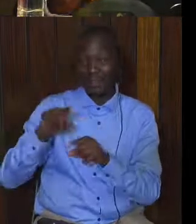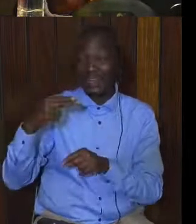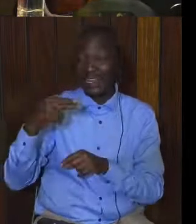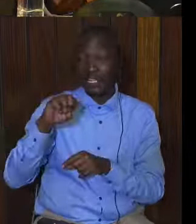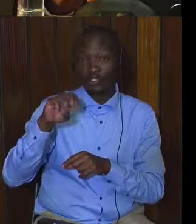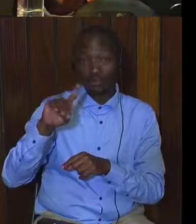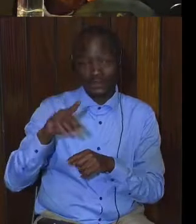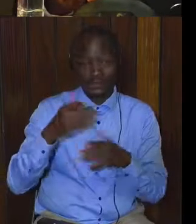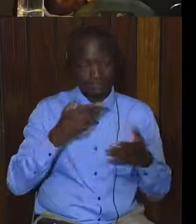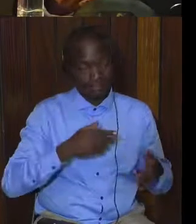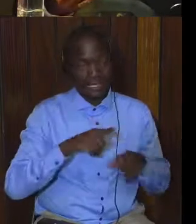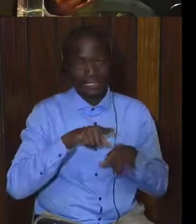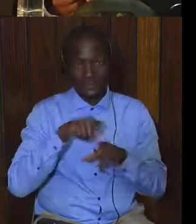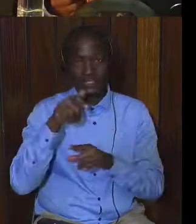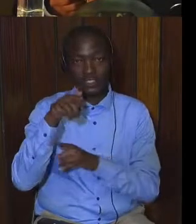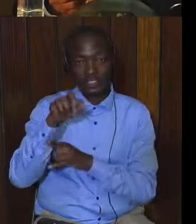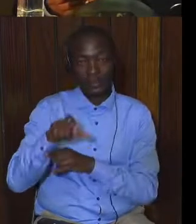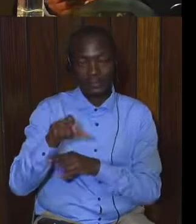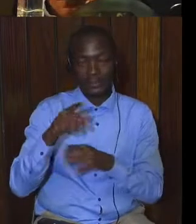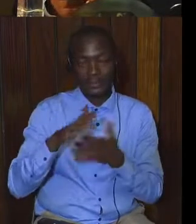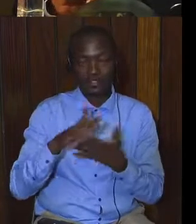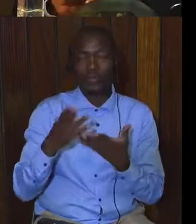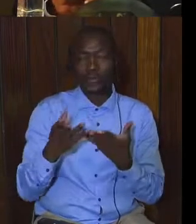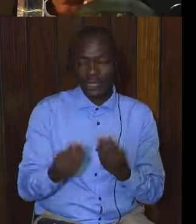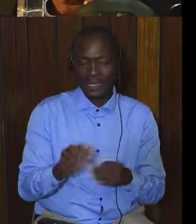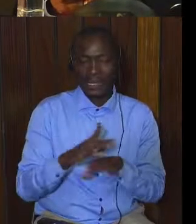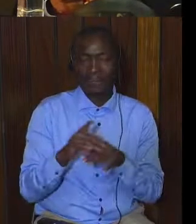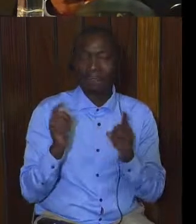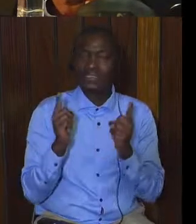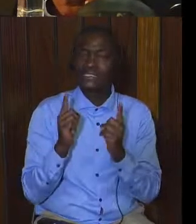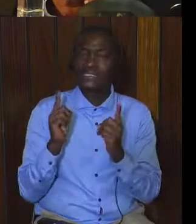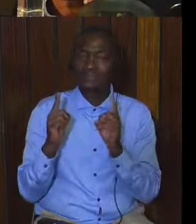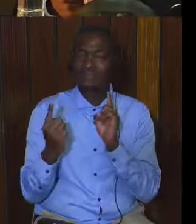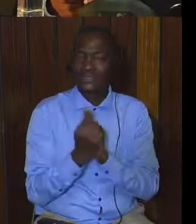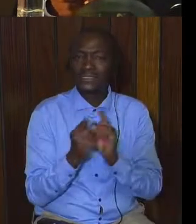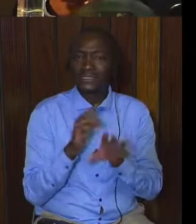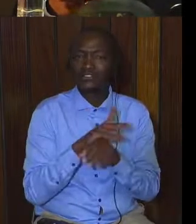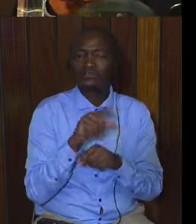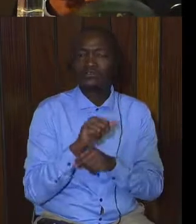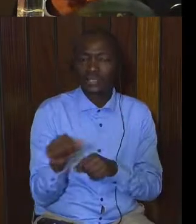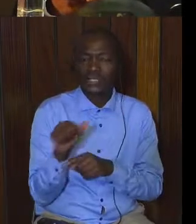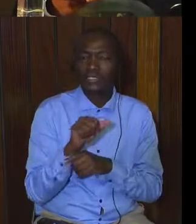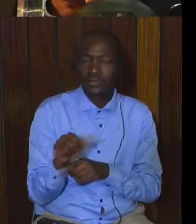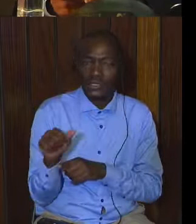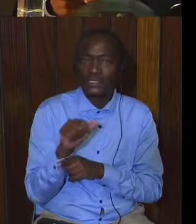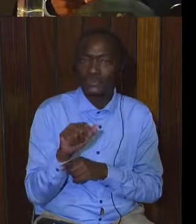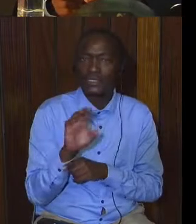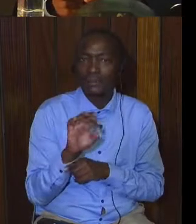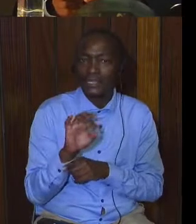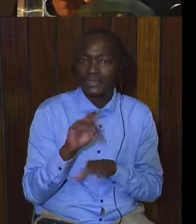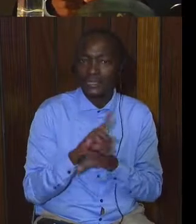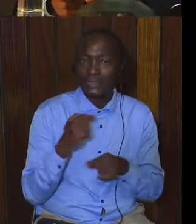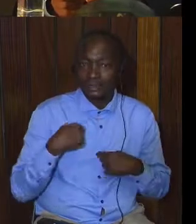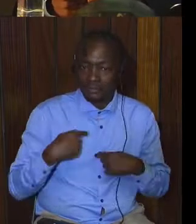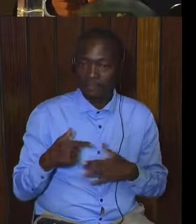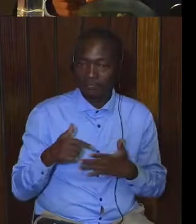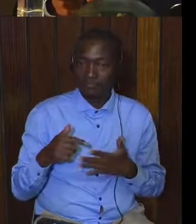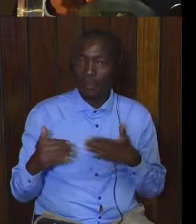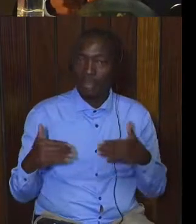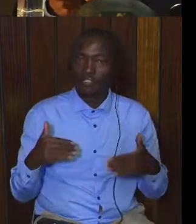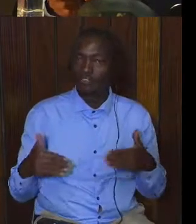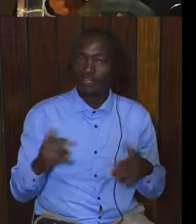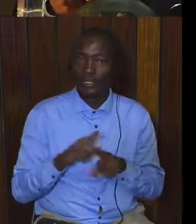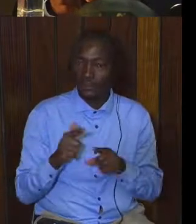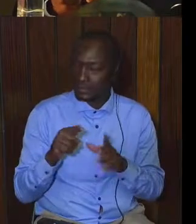the chairperson. So we have these meetings weekly, with the Monday's meeting being chaired by myself as the DDG